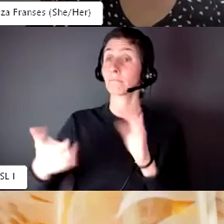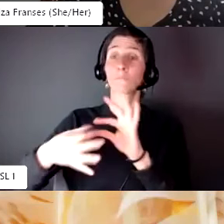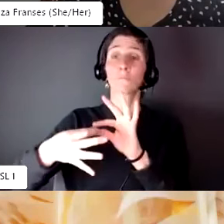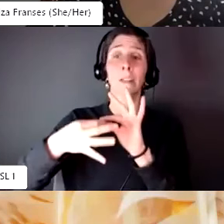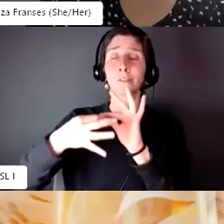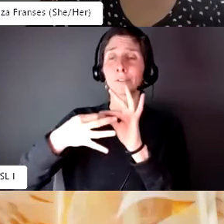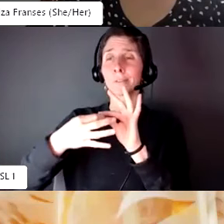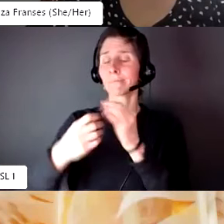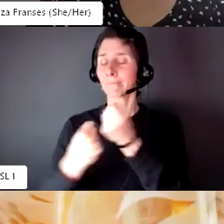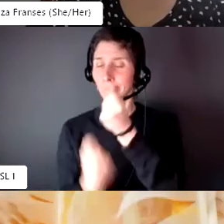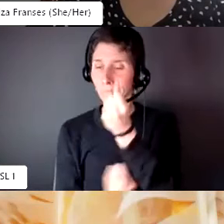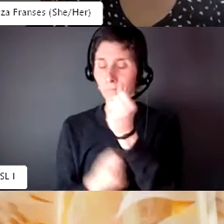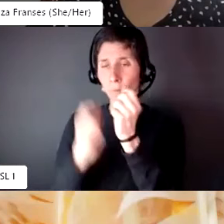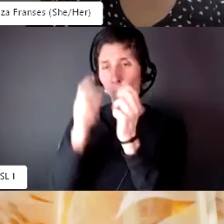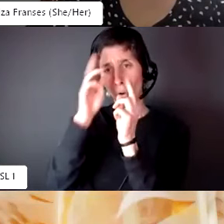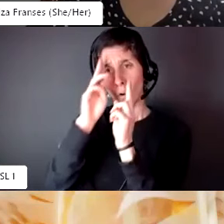respect.